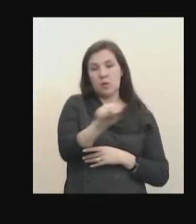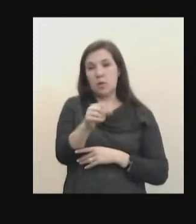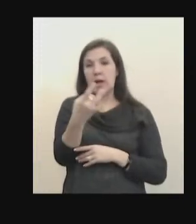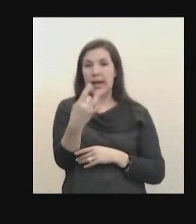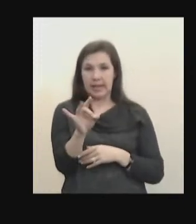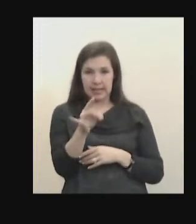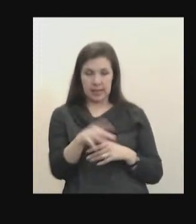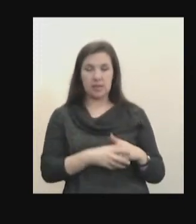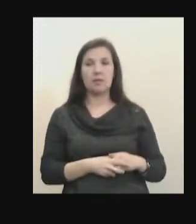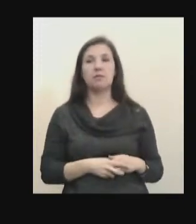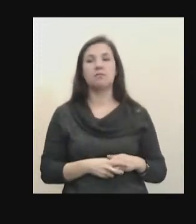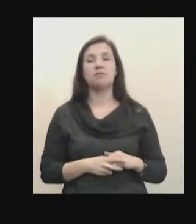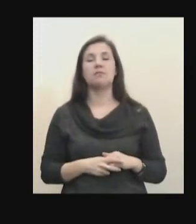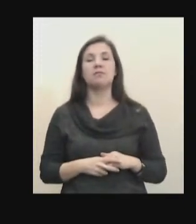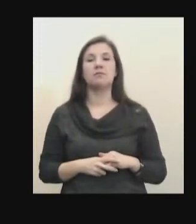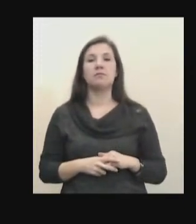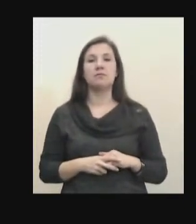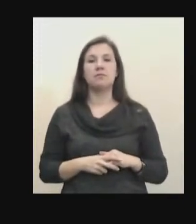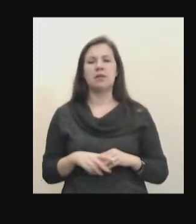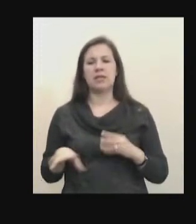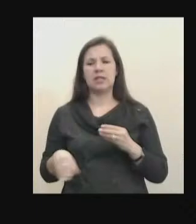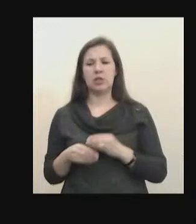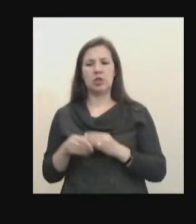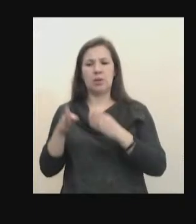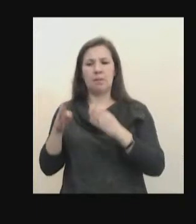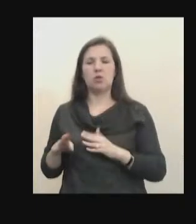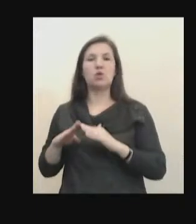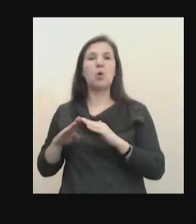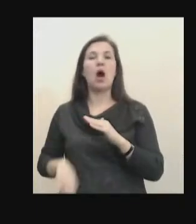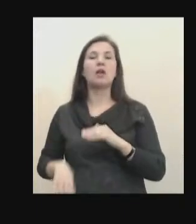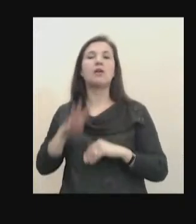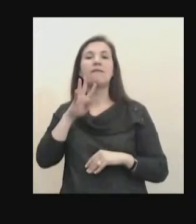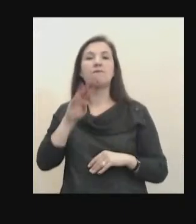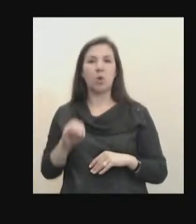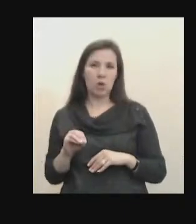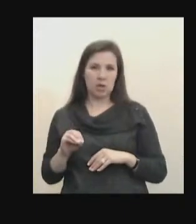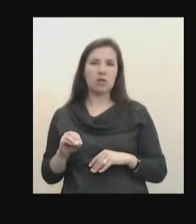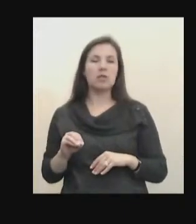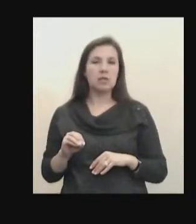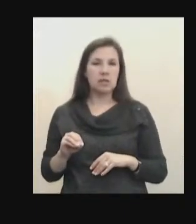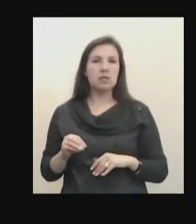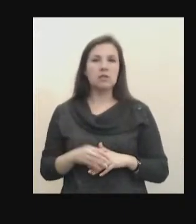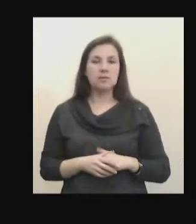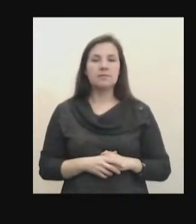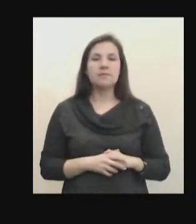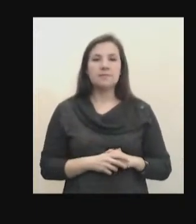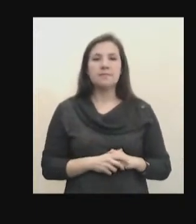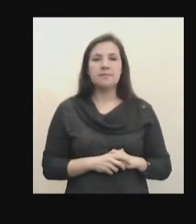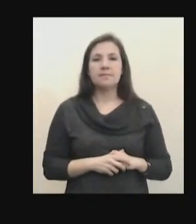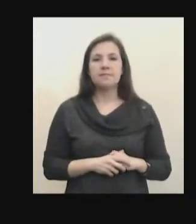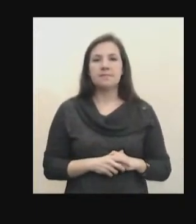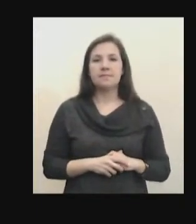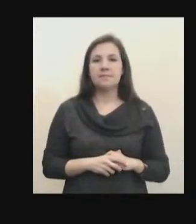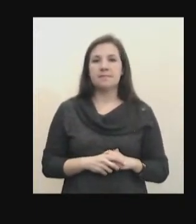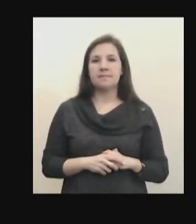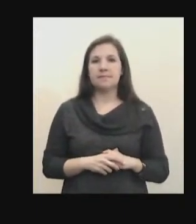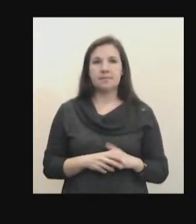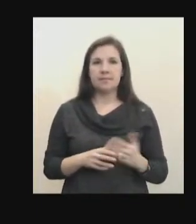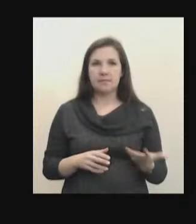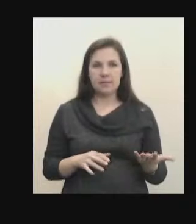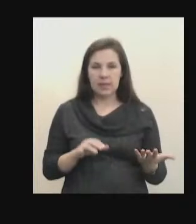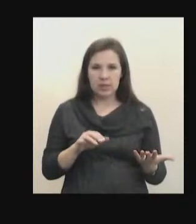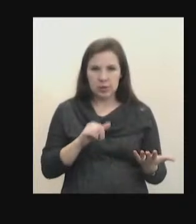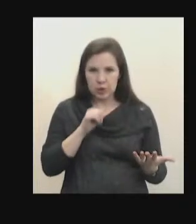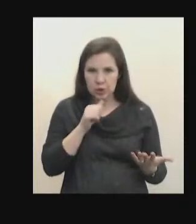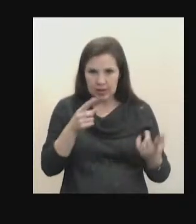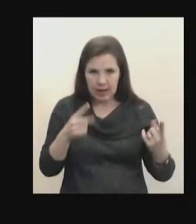added an additional individual who was under the age of 40 for the month of November who died. This shouldn't happen. And I want